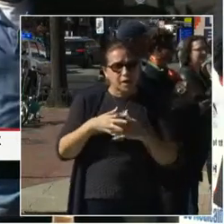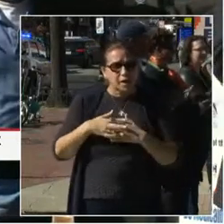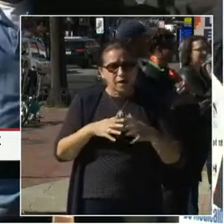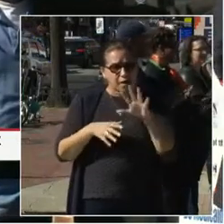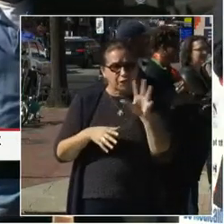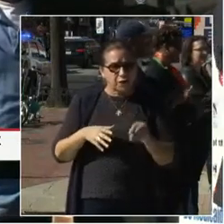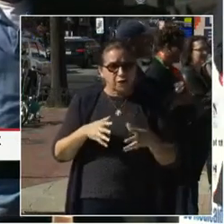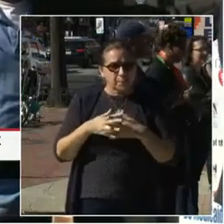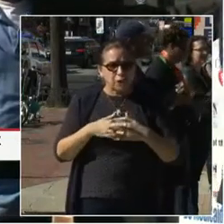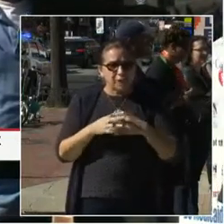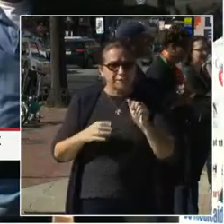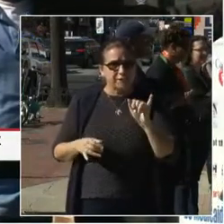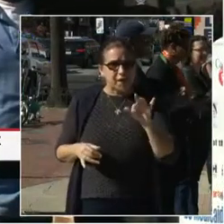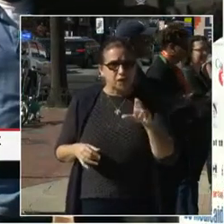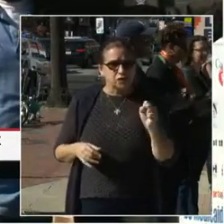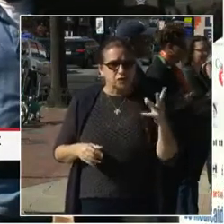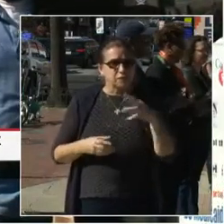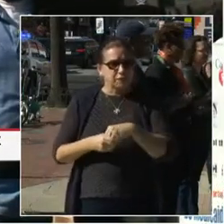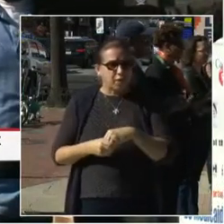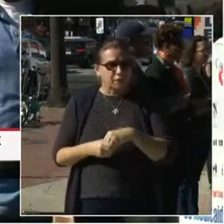Bowen.